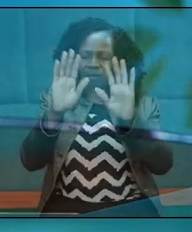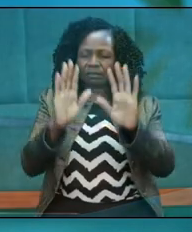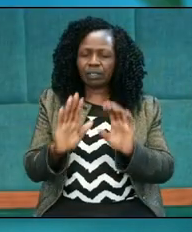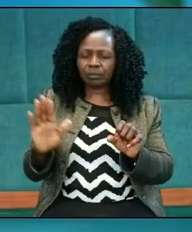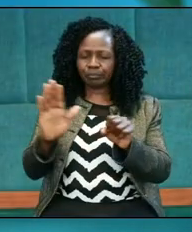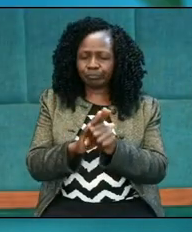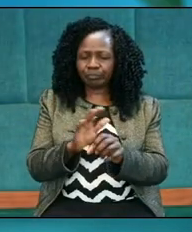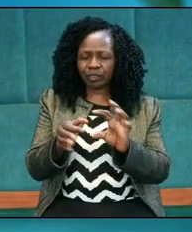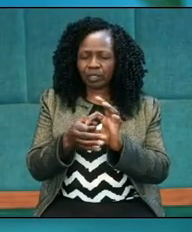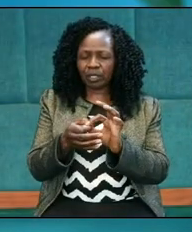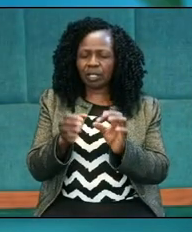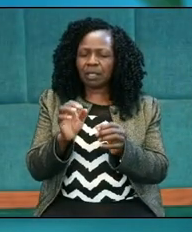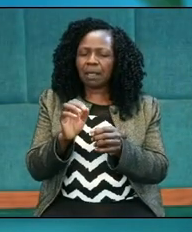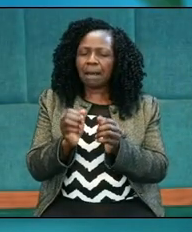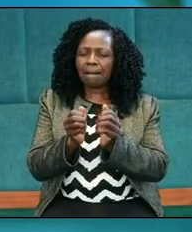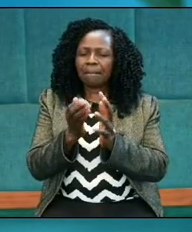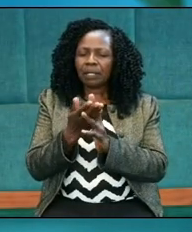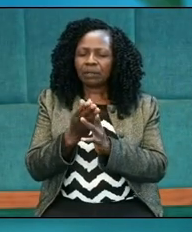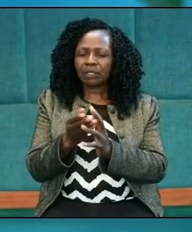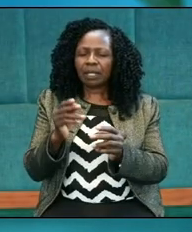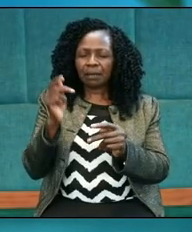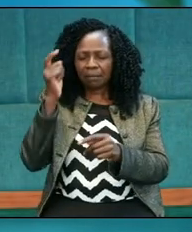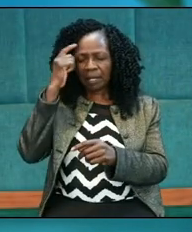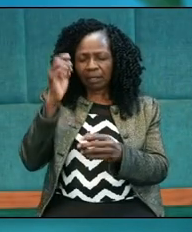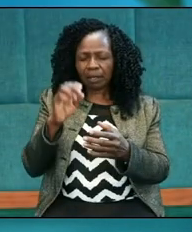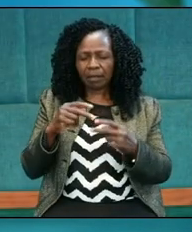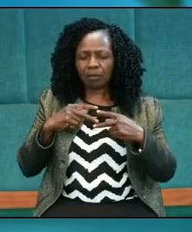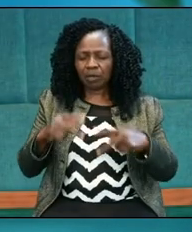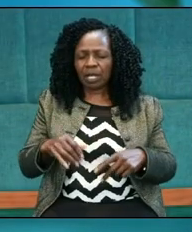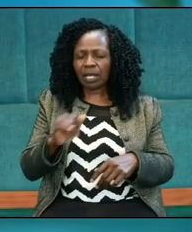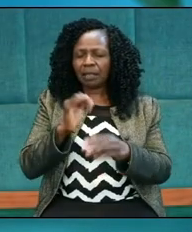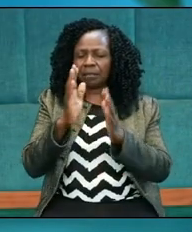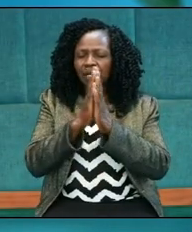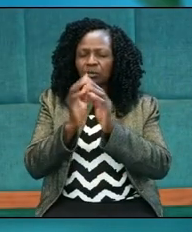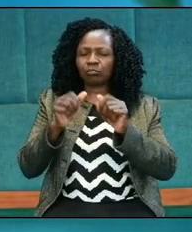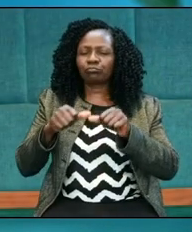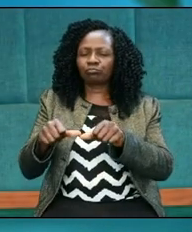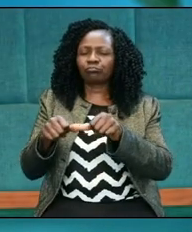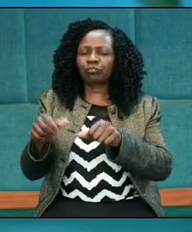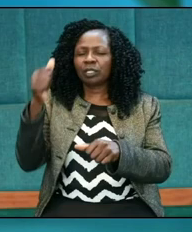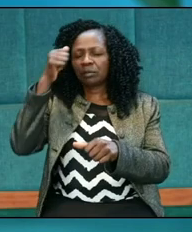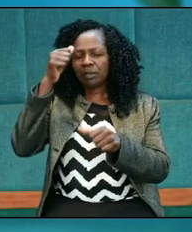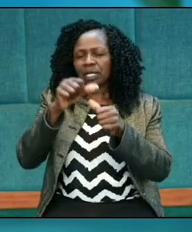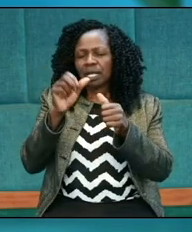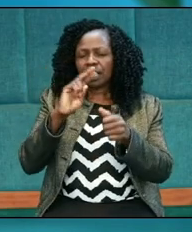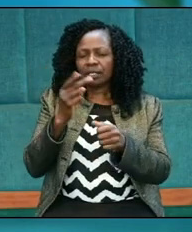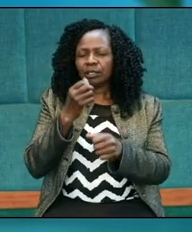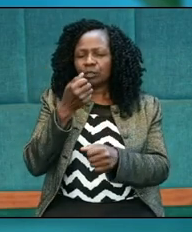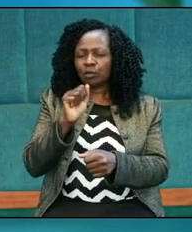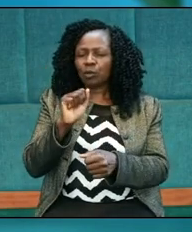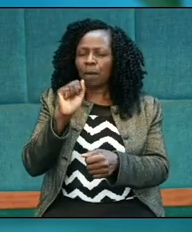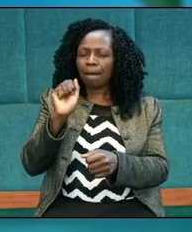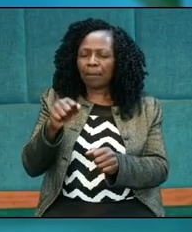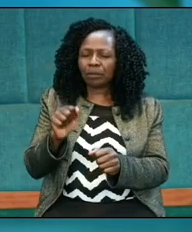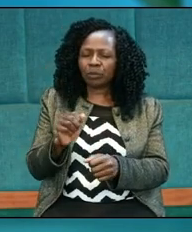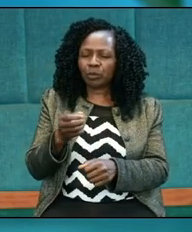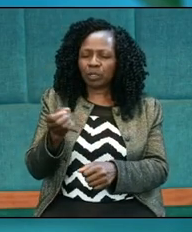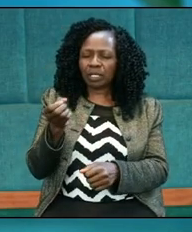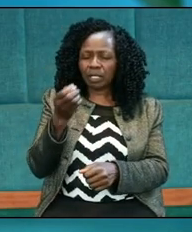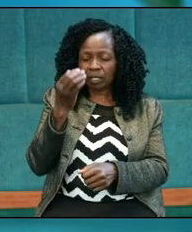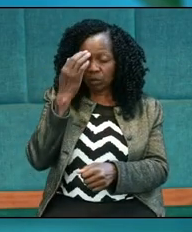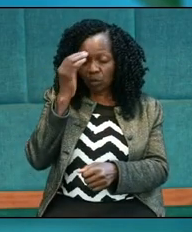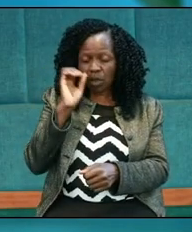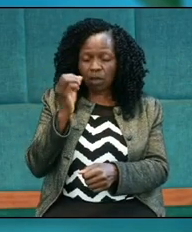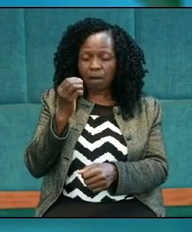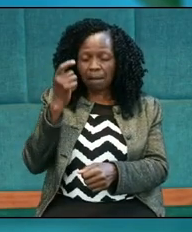the connection between the mind and the body. How I pray that, dear Lord, you continually remind us so that we can be able to address the mind